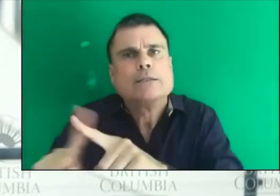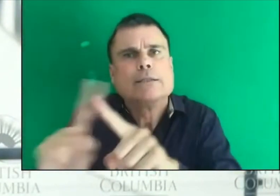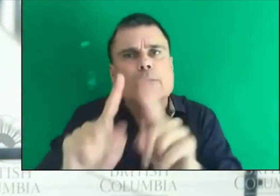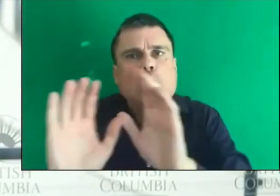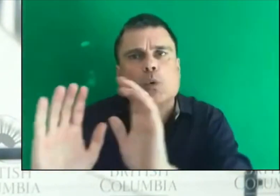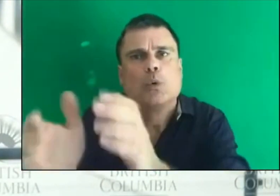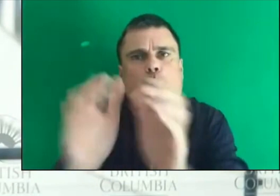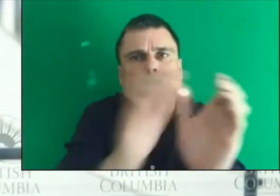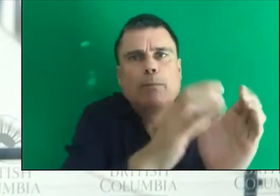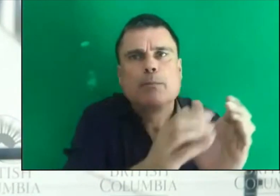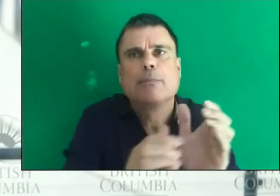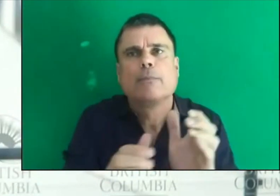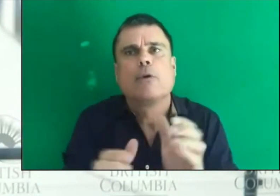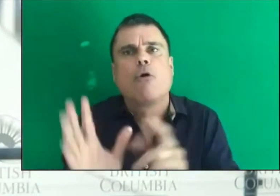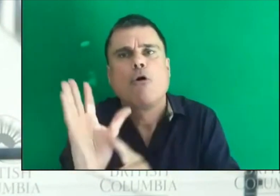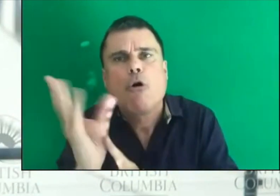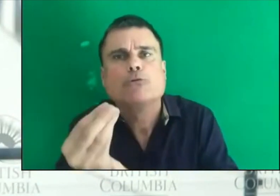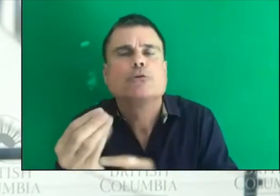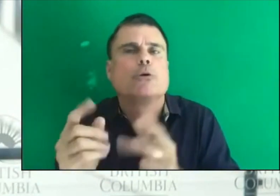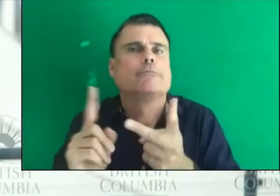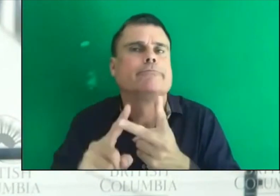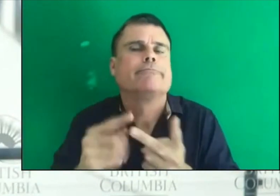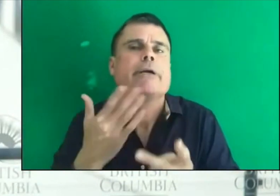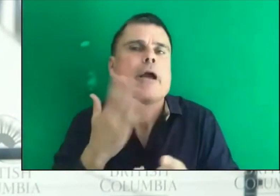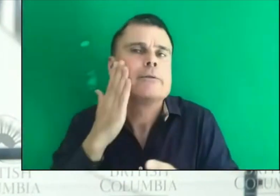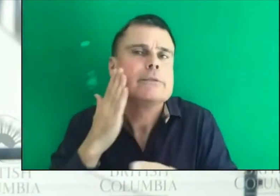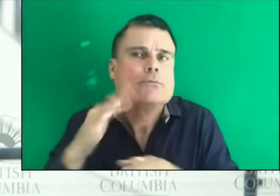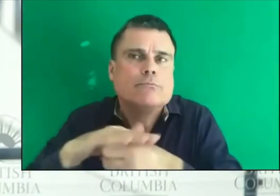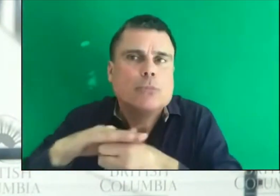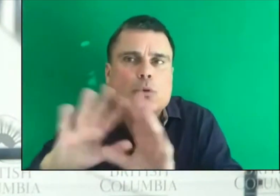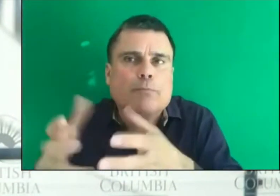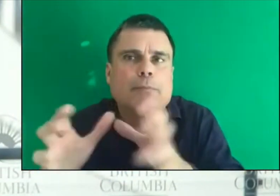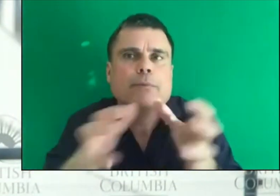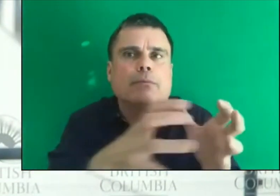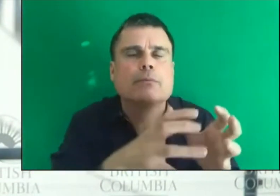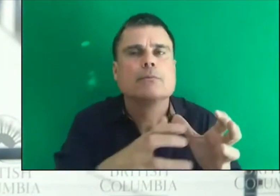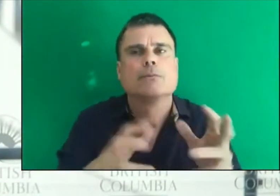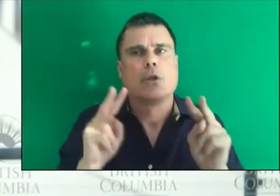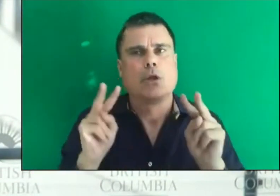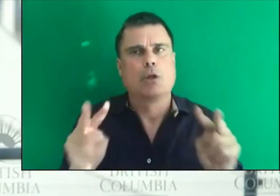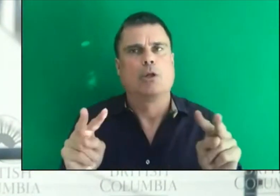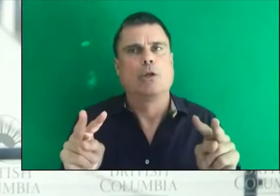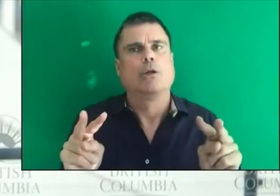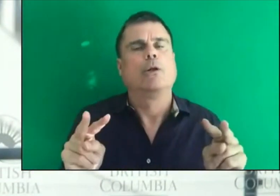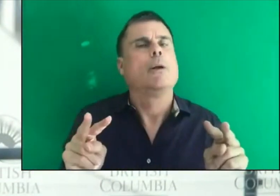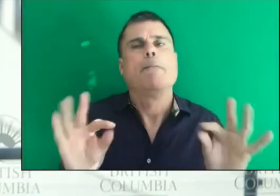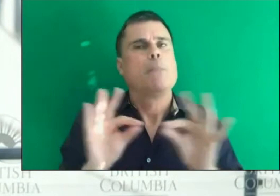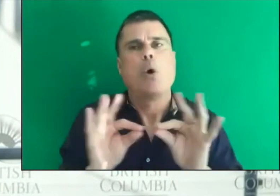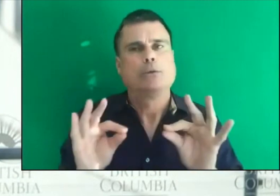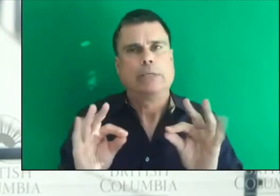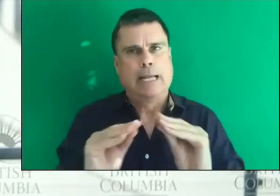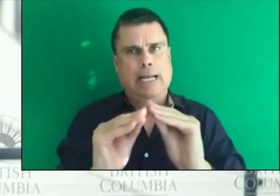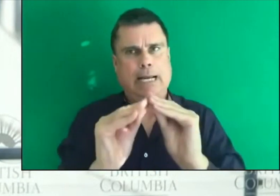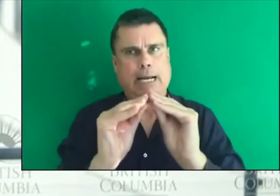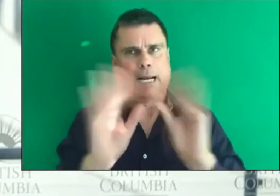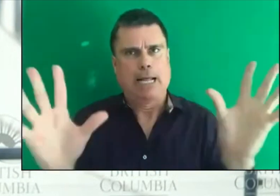come up with a standard for how we collect race-based data or disaggregated data by race. The challenge that we